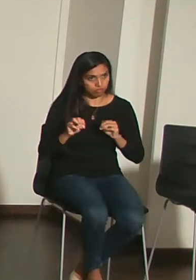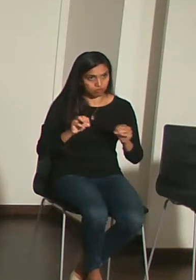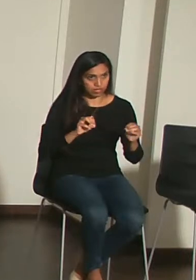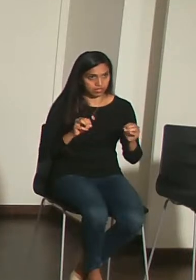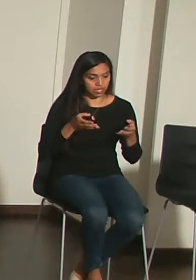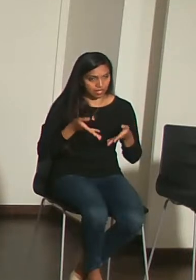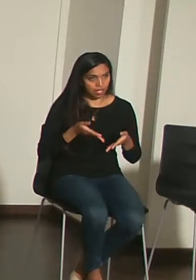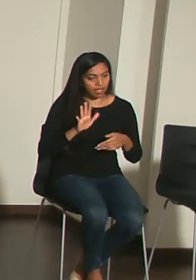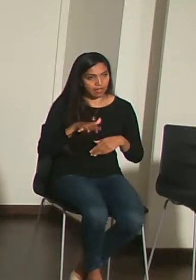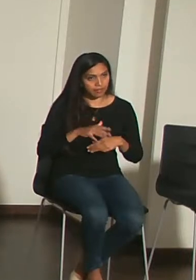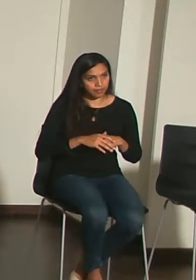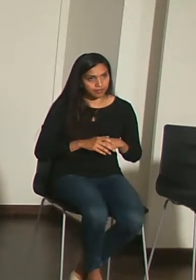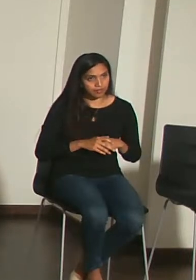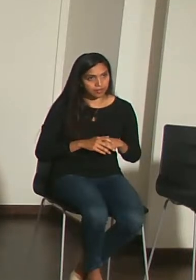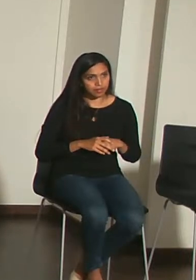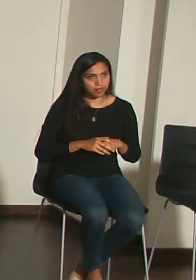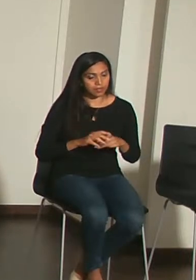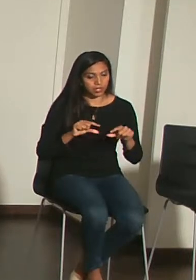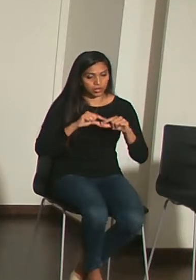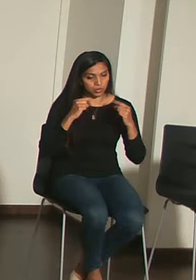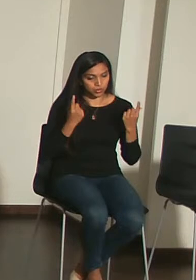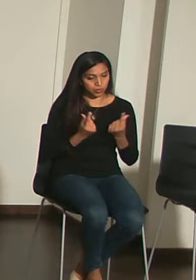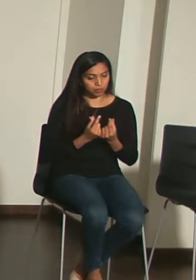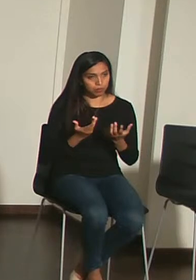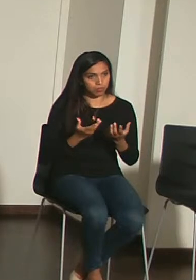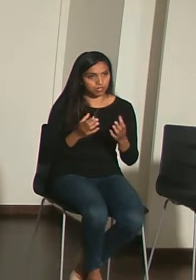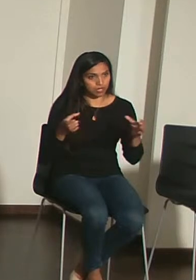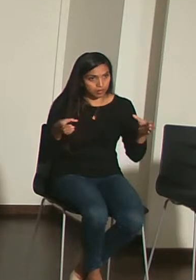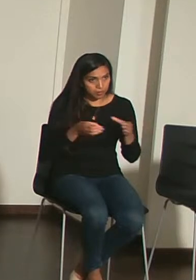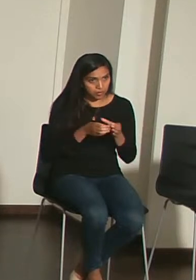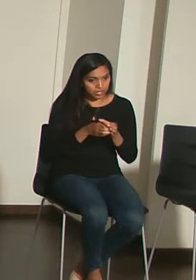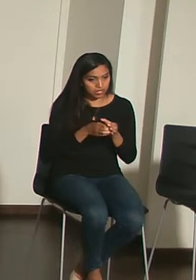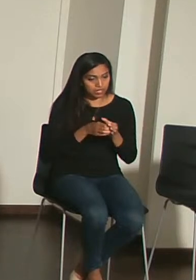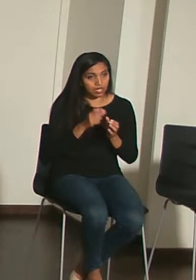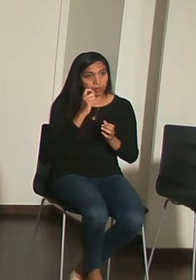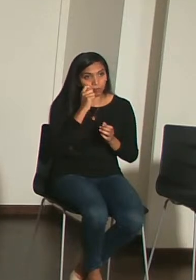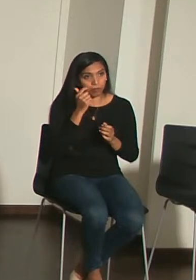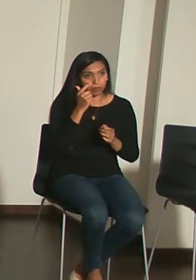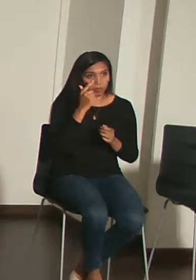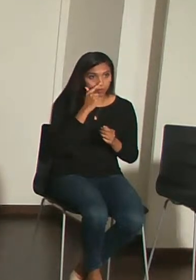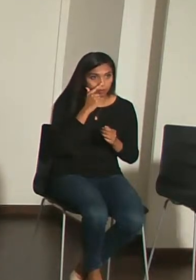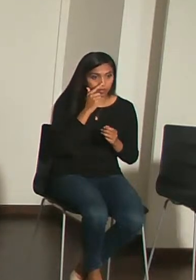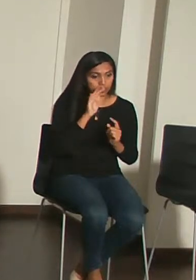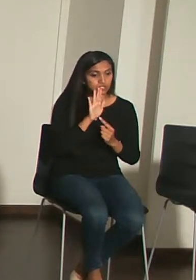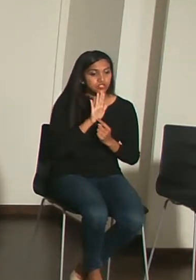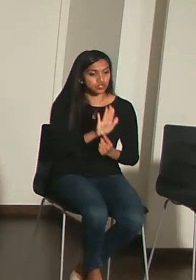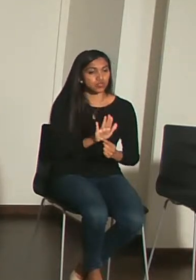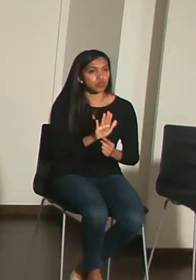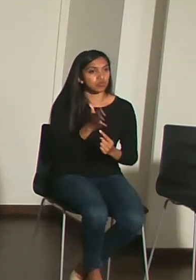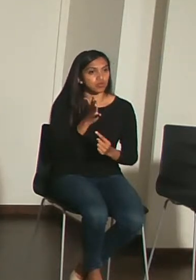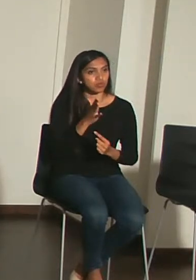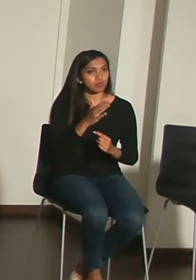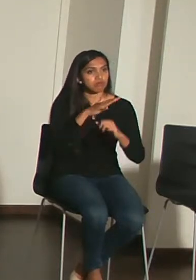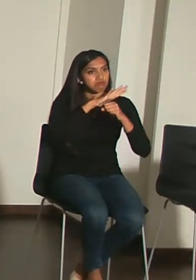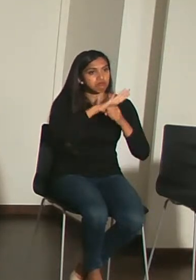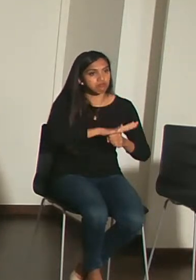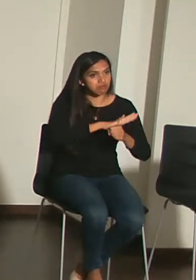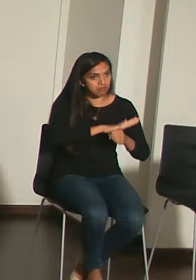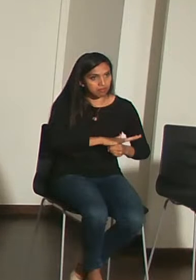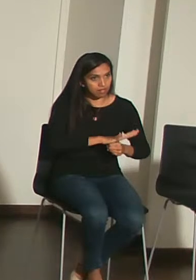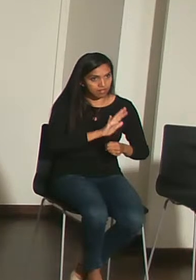where groups, communities, genders that have not been represented are seeking representation.